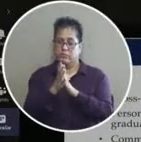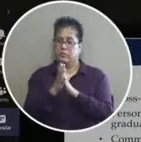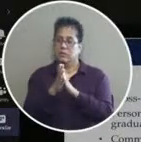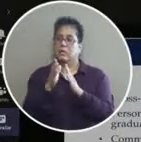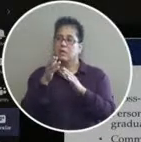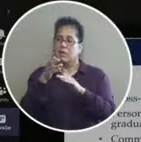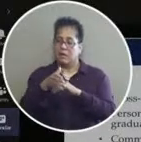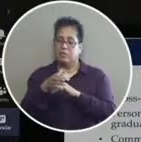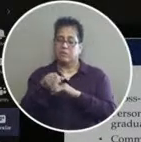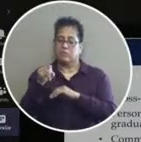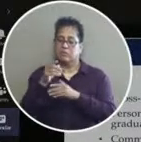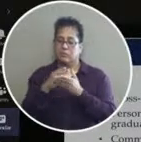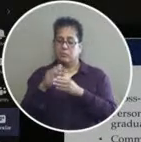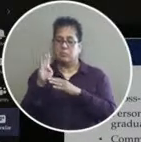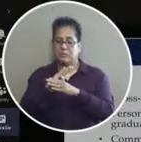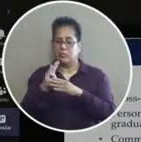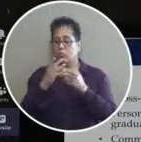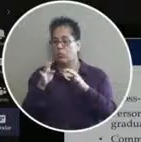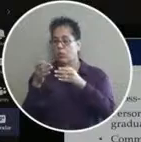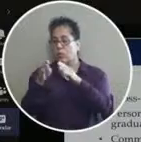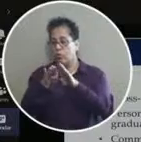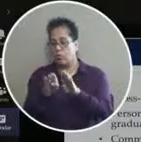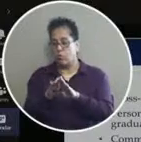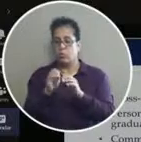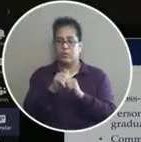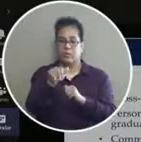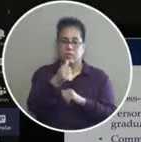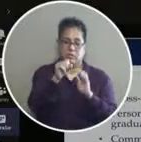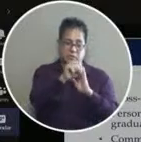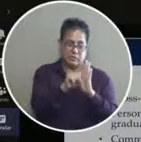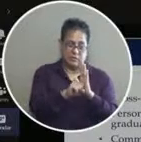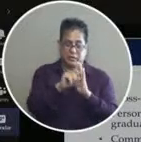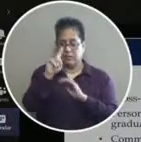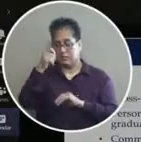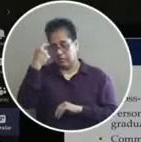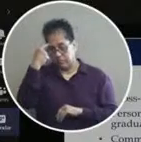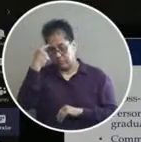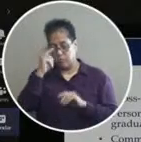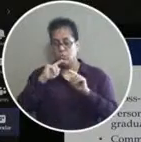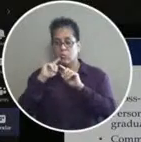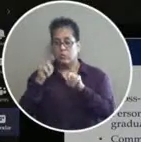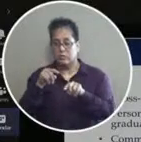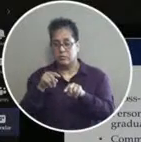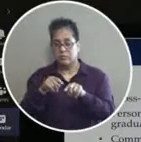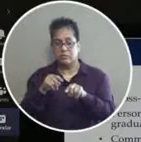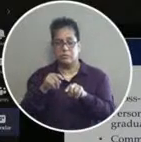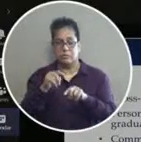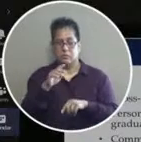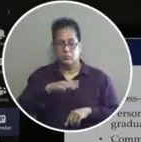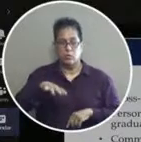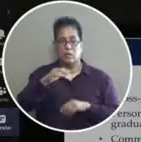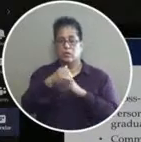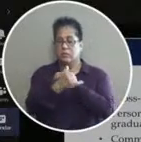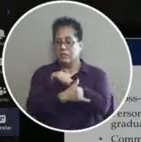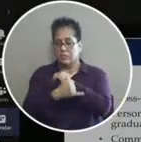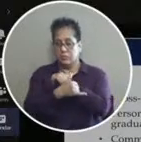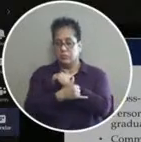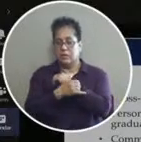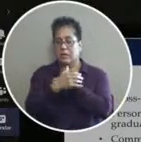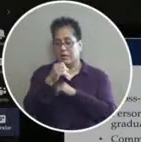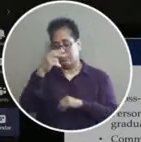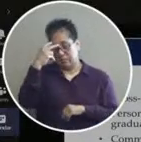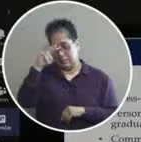non-essential businesses were closed with other state and federal government, orders throughout the country and also in